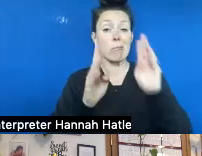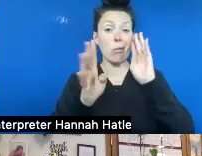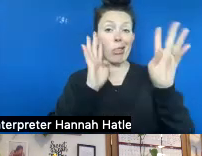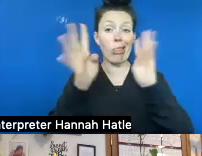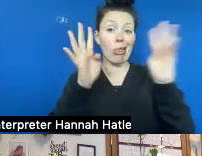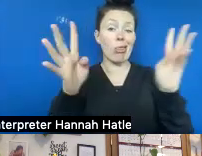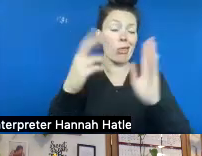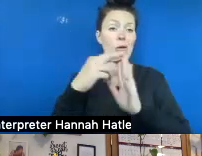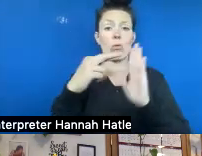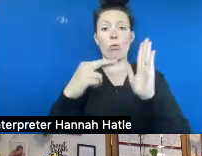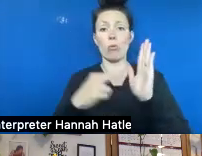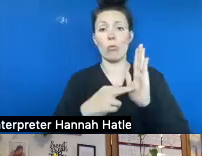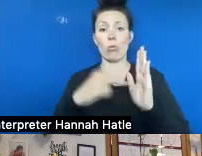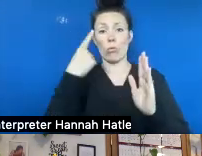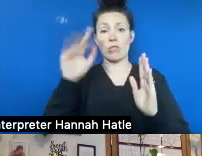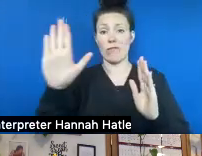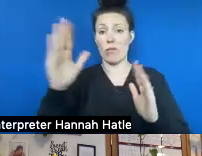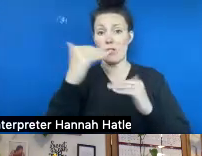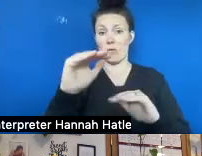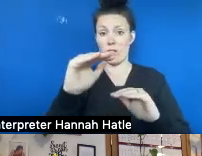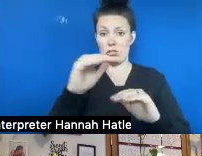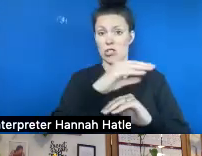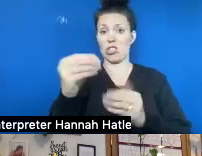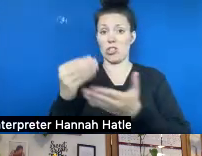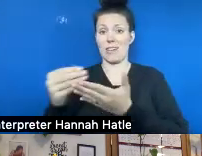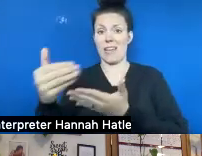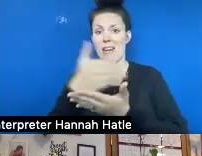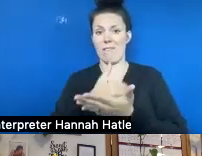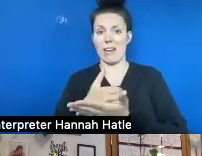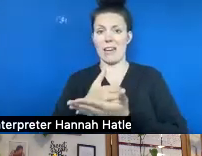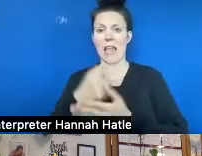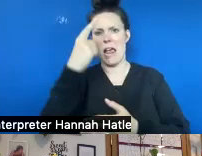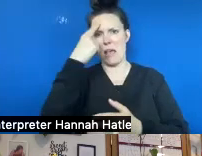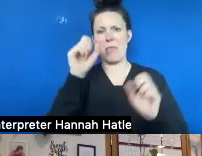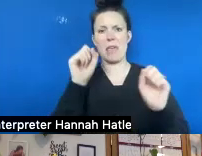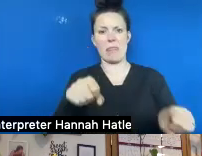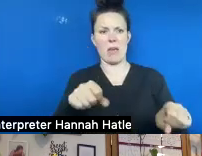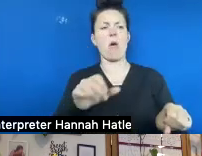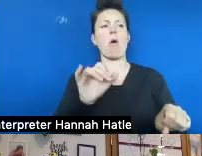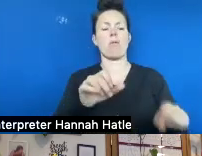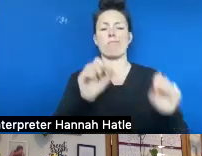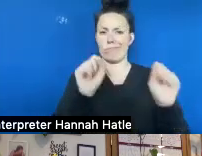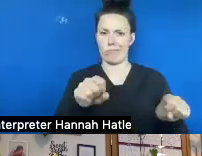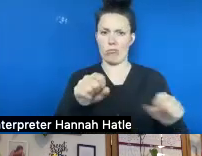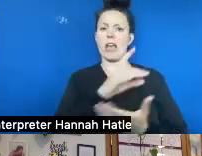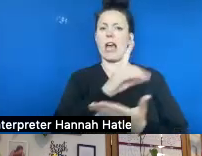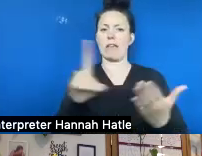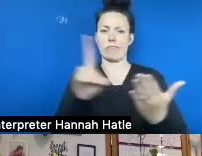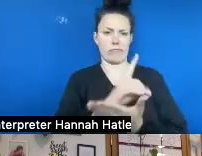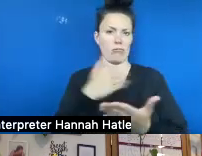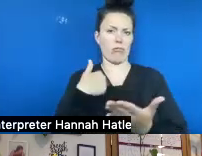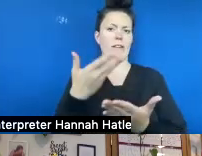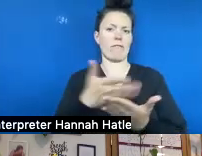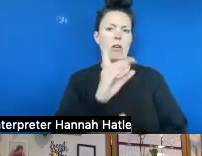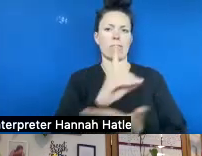about the restrictions and funding and think that they can discriminate against folks based